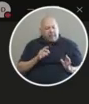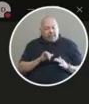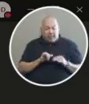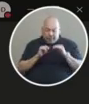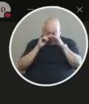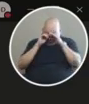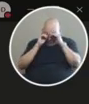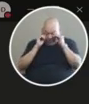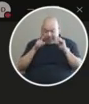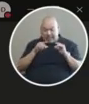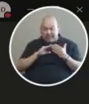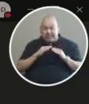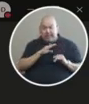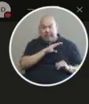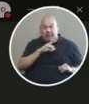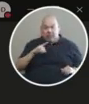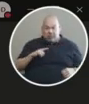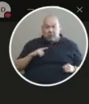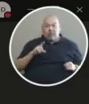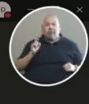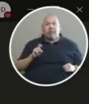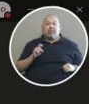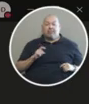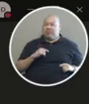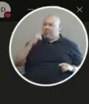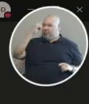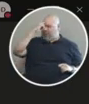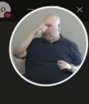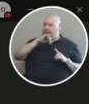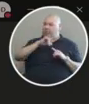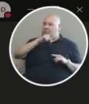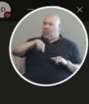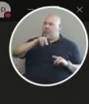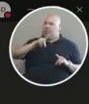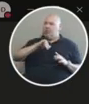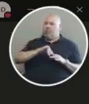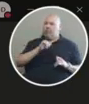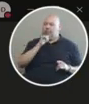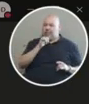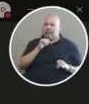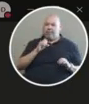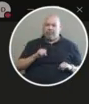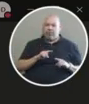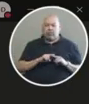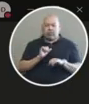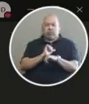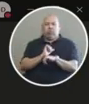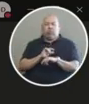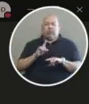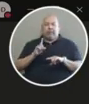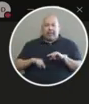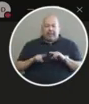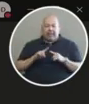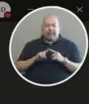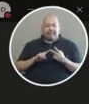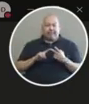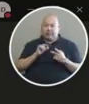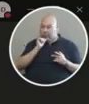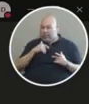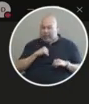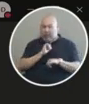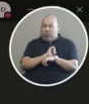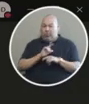means that this city council must be mindful of those citizens who are not going to be able to work, who will be out of